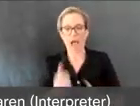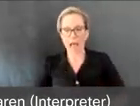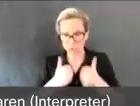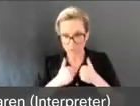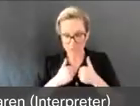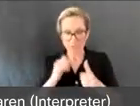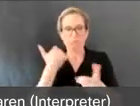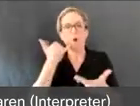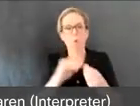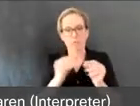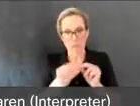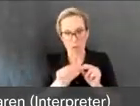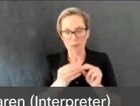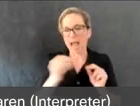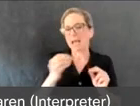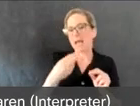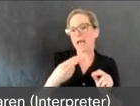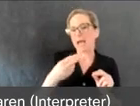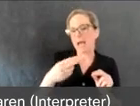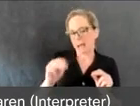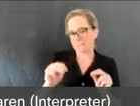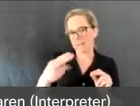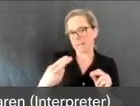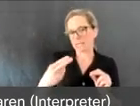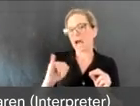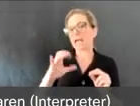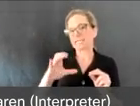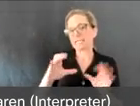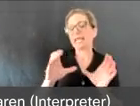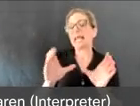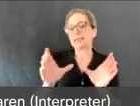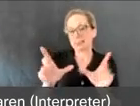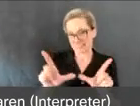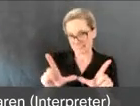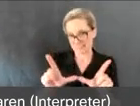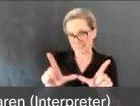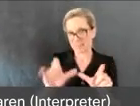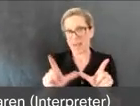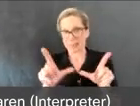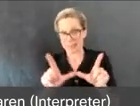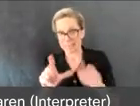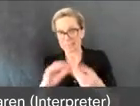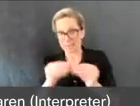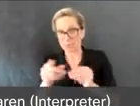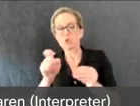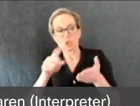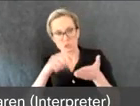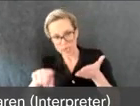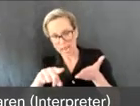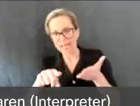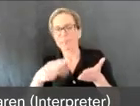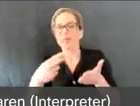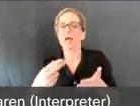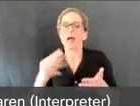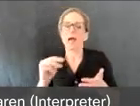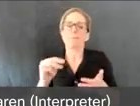number, and the MHIC license. And that license number, you should run through the MHIC database to make